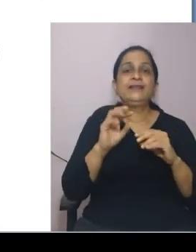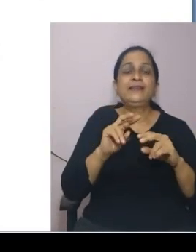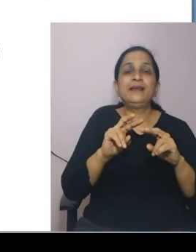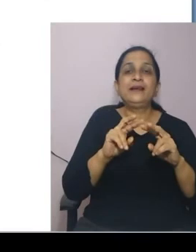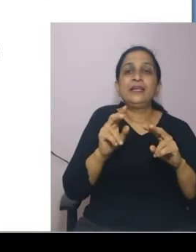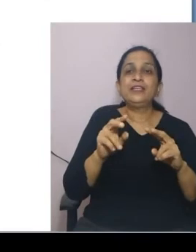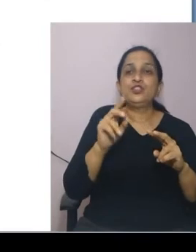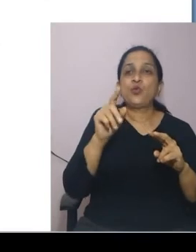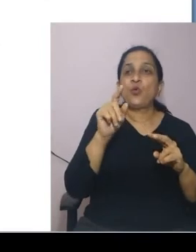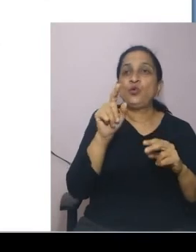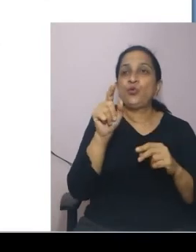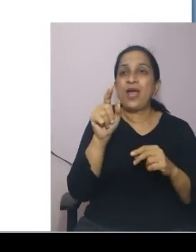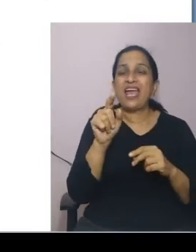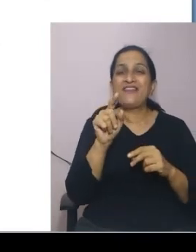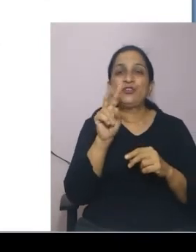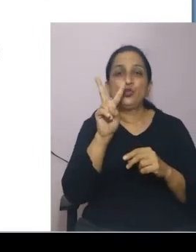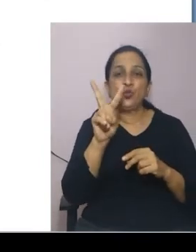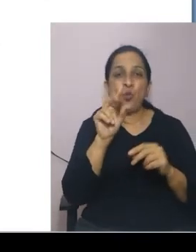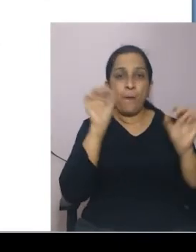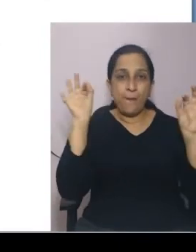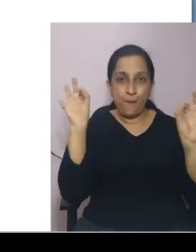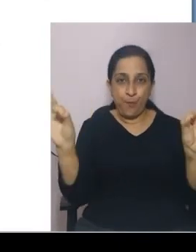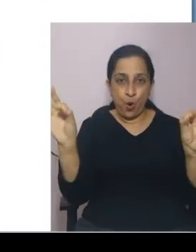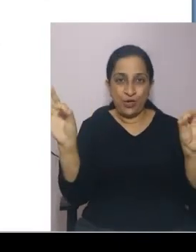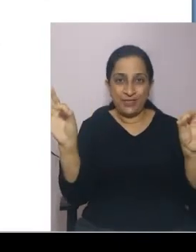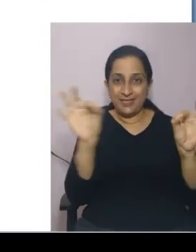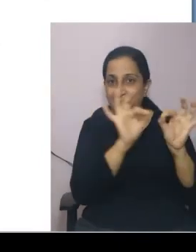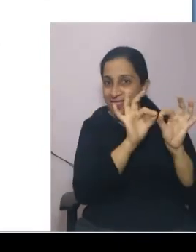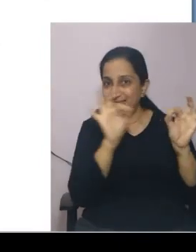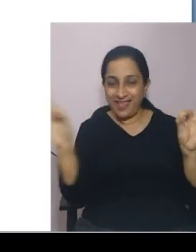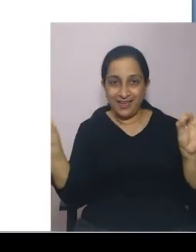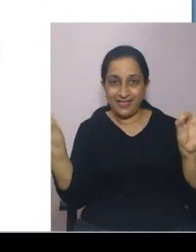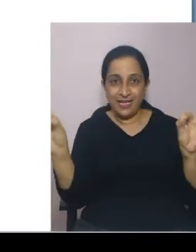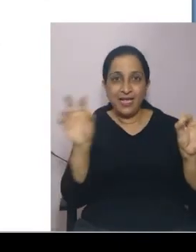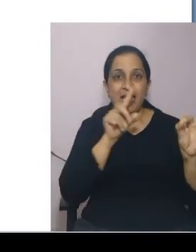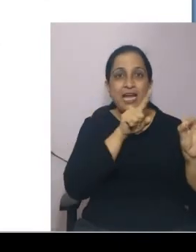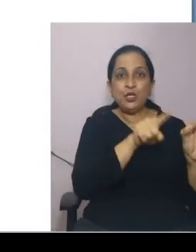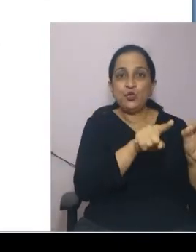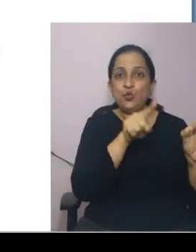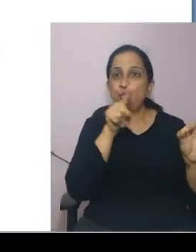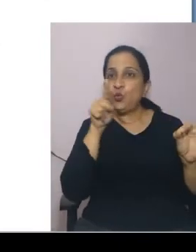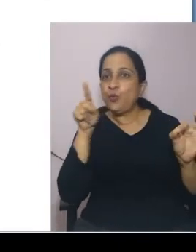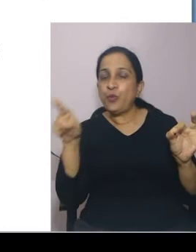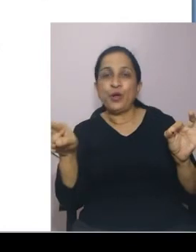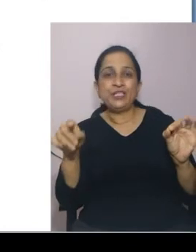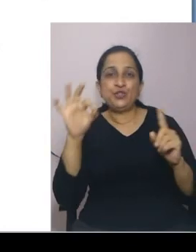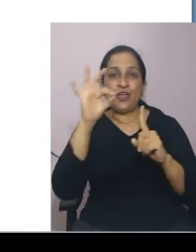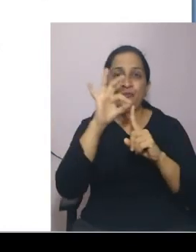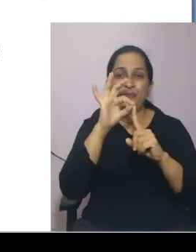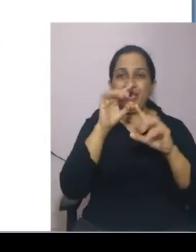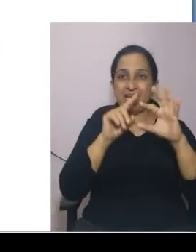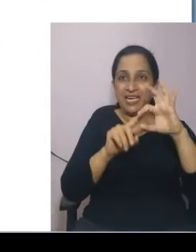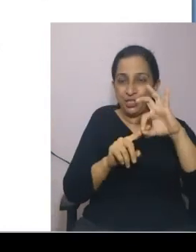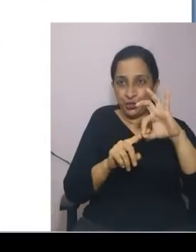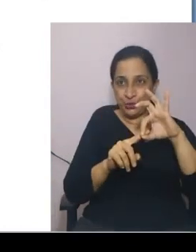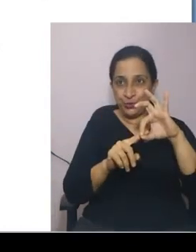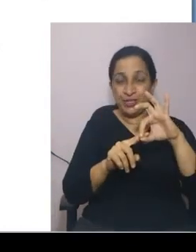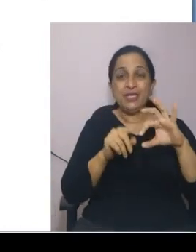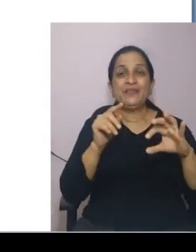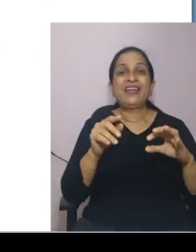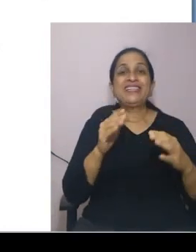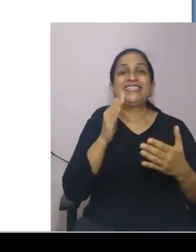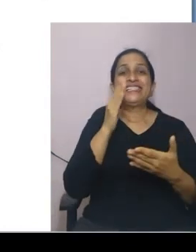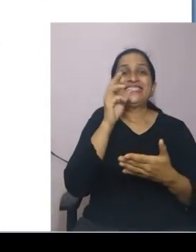ratio problem in coordinate geometry, and you must find the point of trisection found by joining point 2, 2, 3, 3,